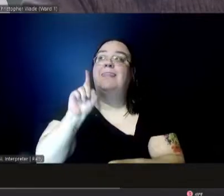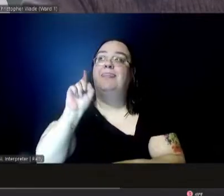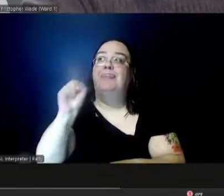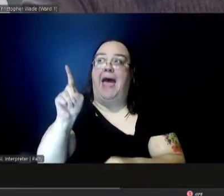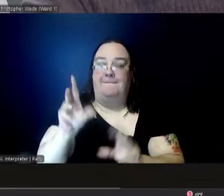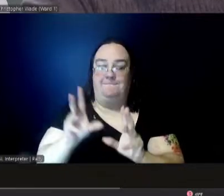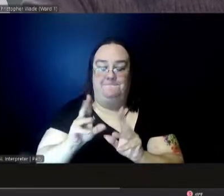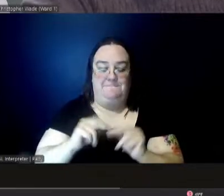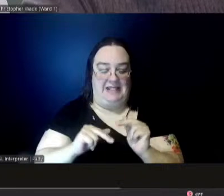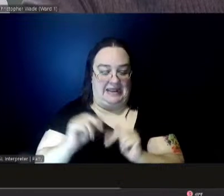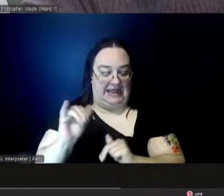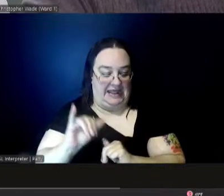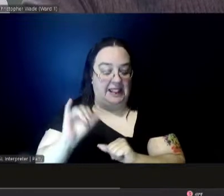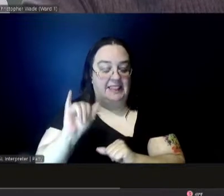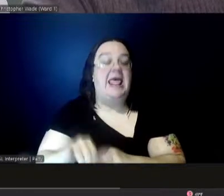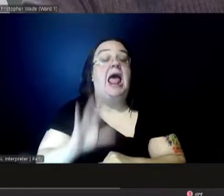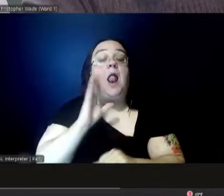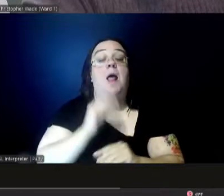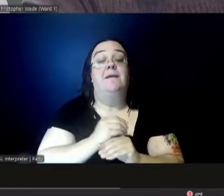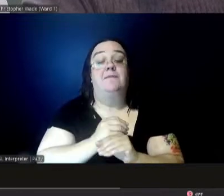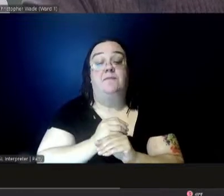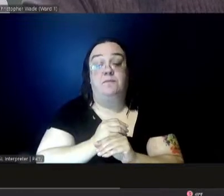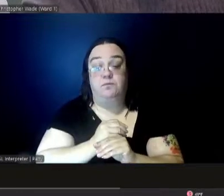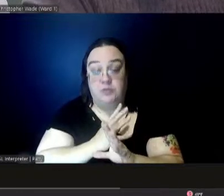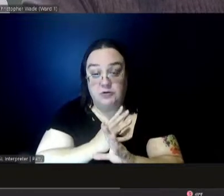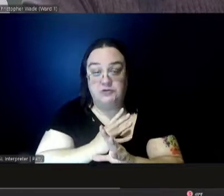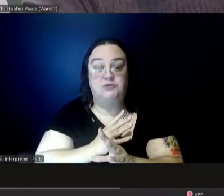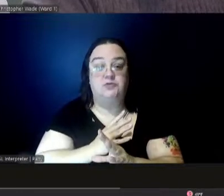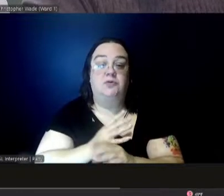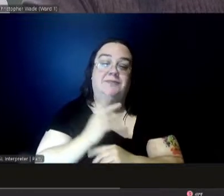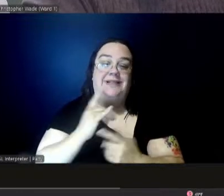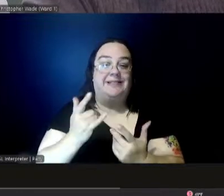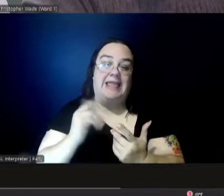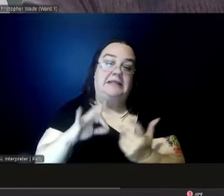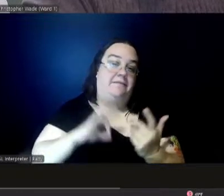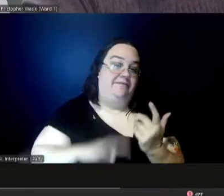That is the virtue of meeting virtually.